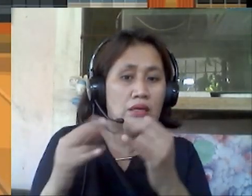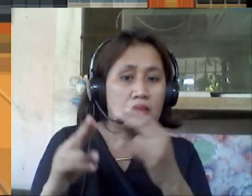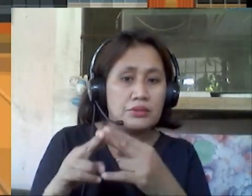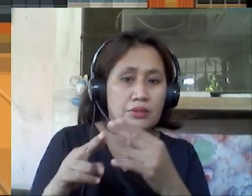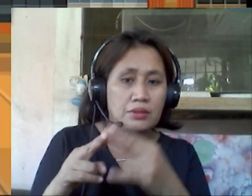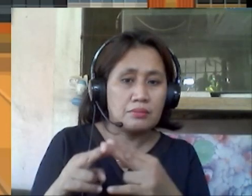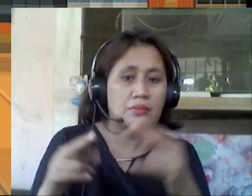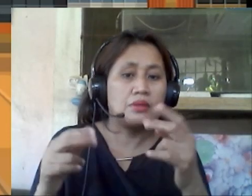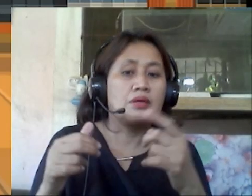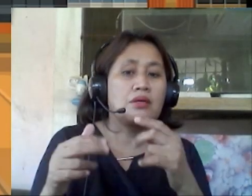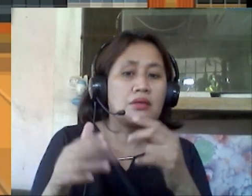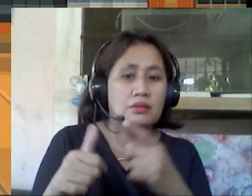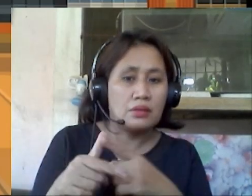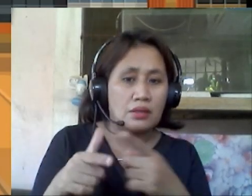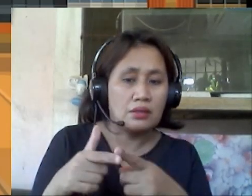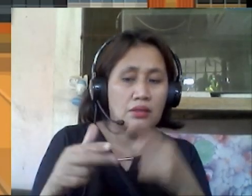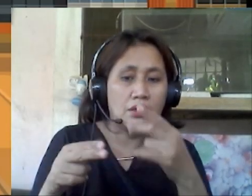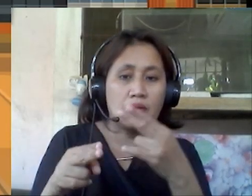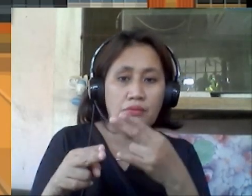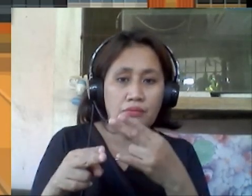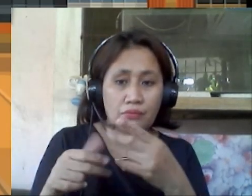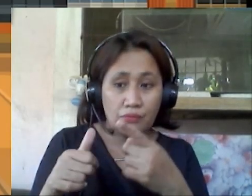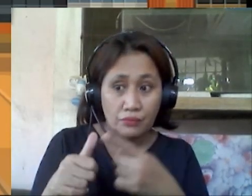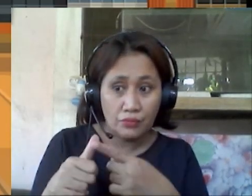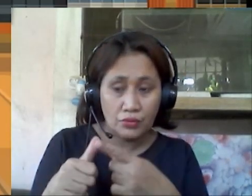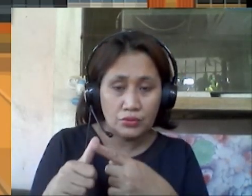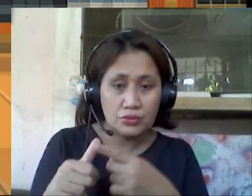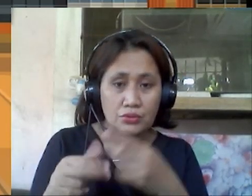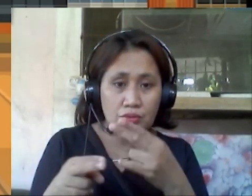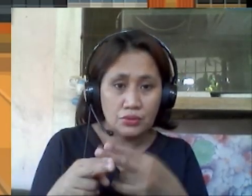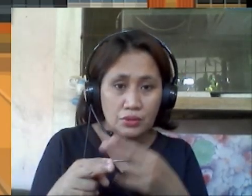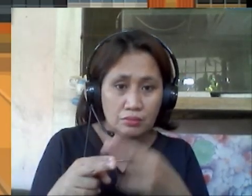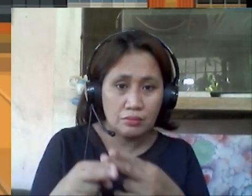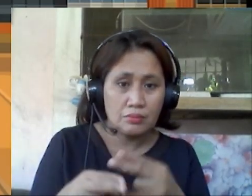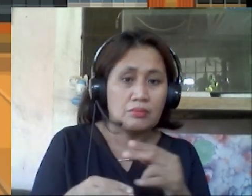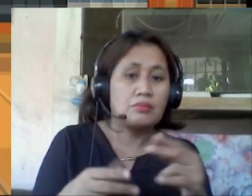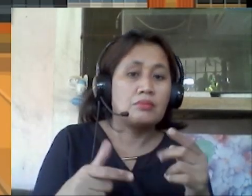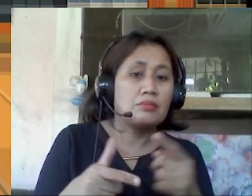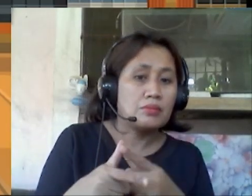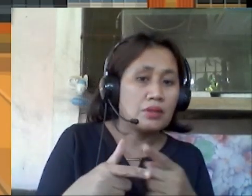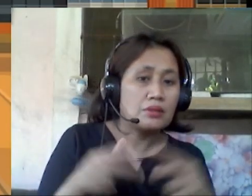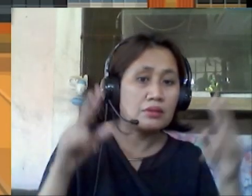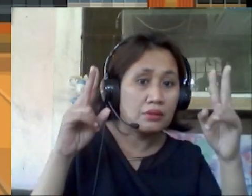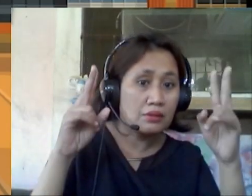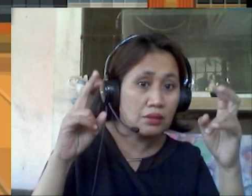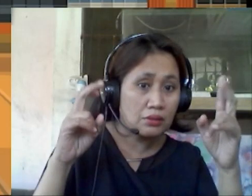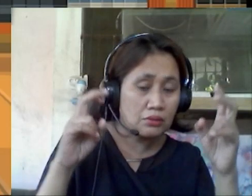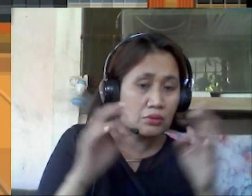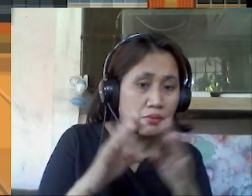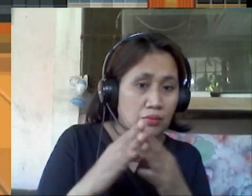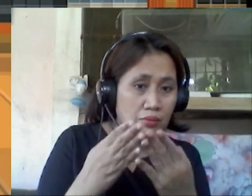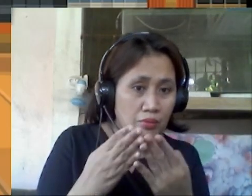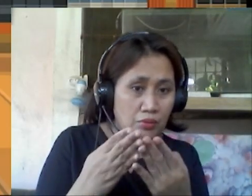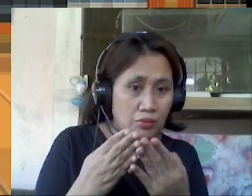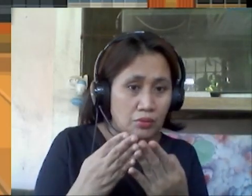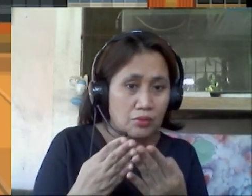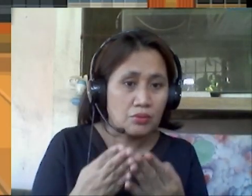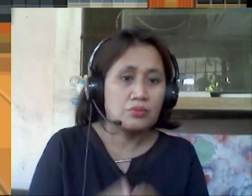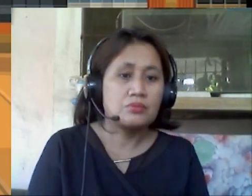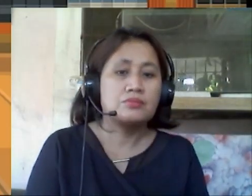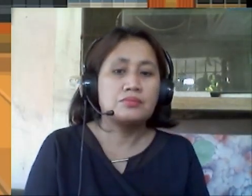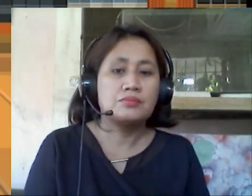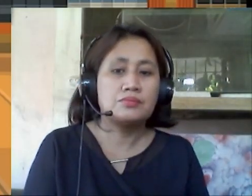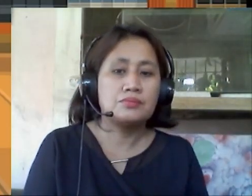then the author's first name, period, title of book, colon, subtitle,